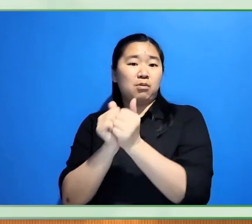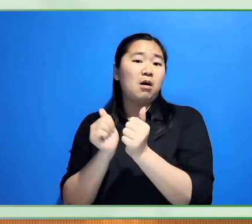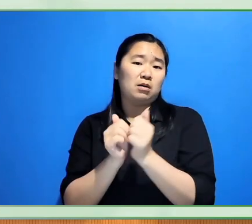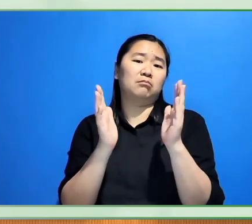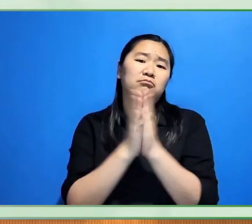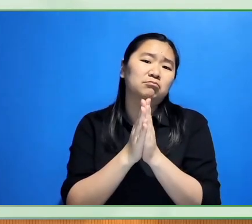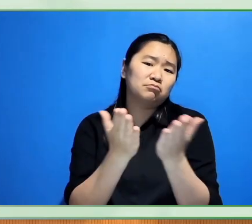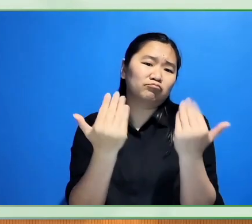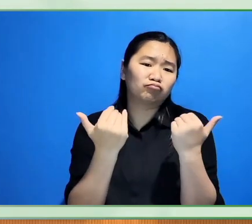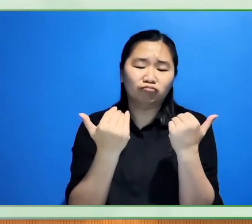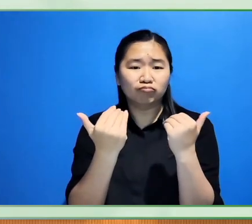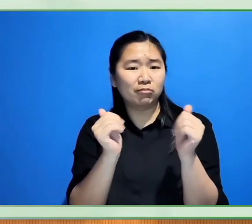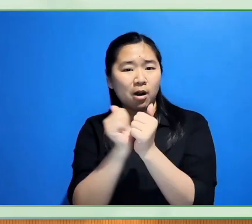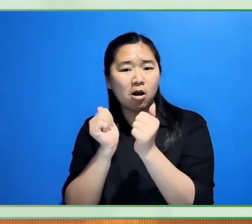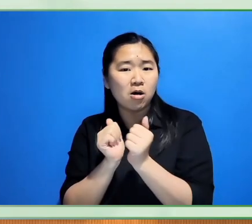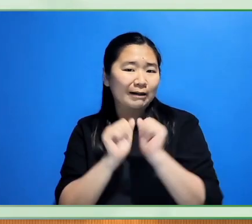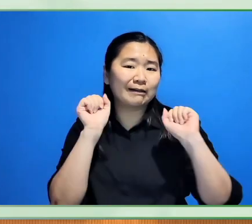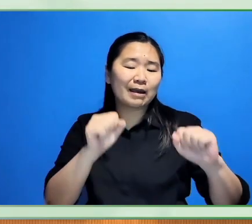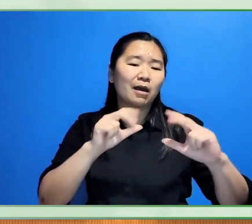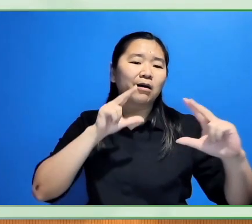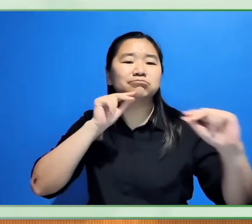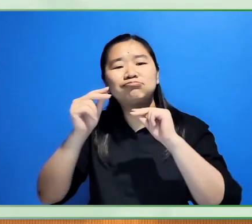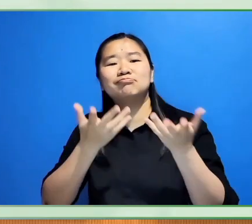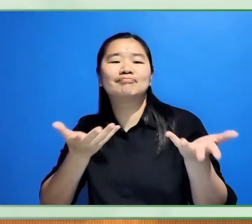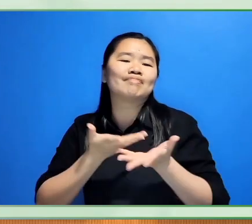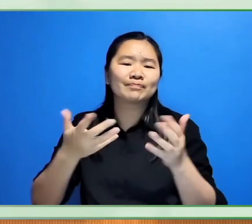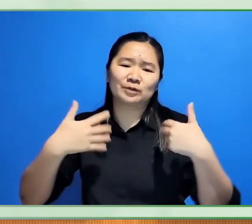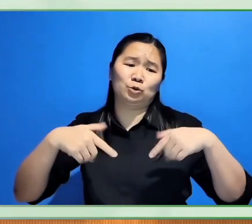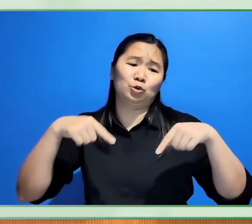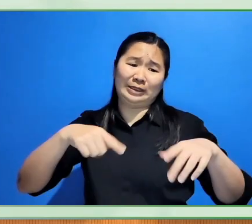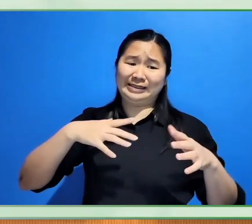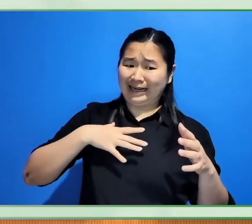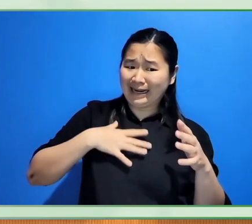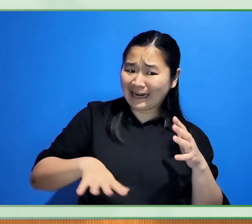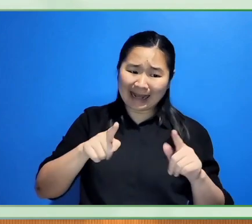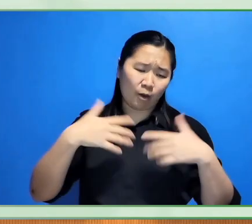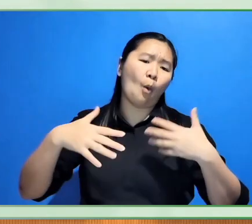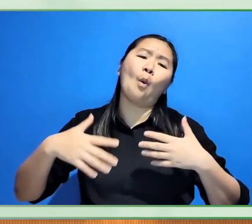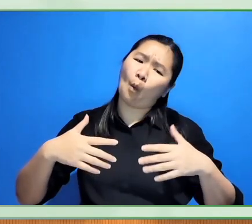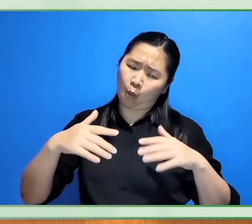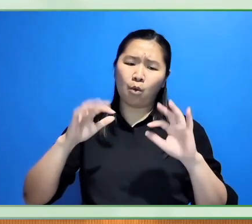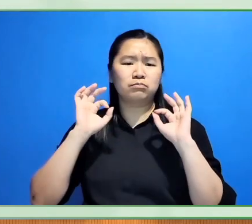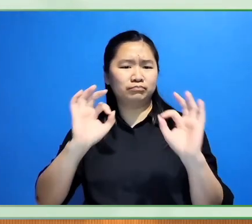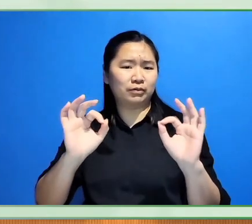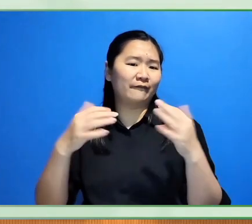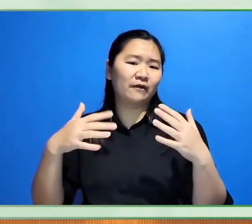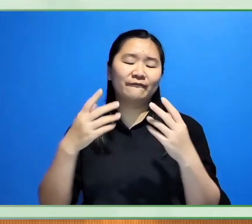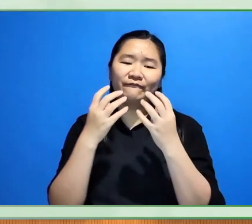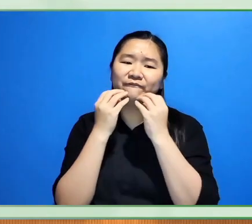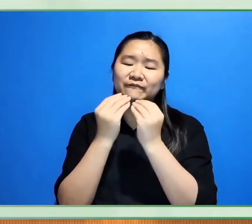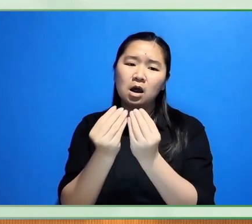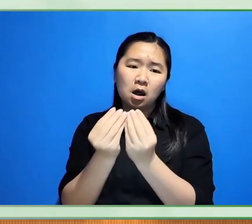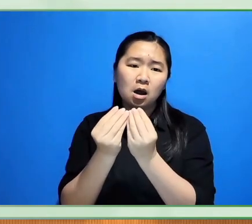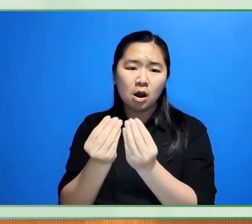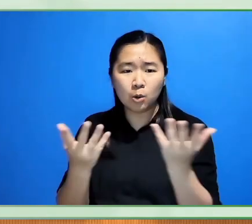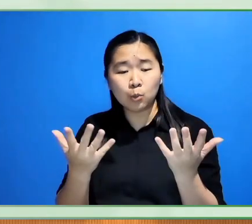components. It takes approximately 5 major components to make one full limb, give or take. And so we've